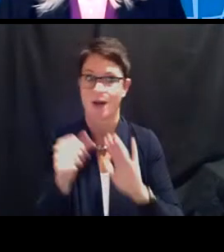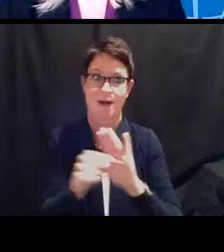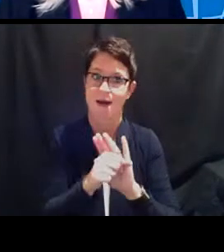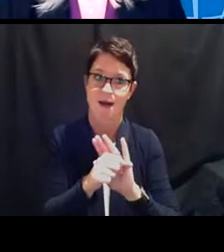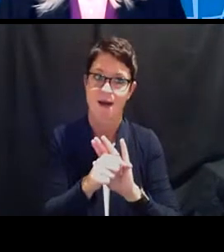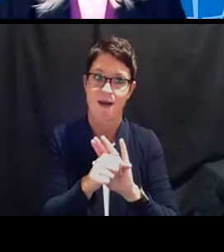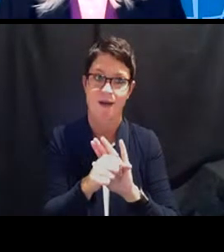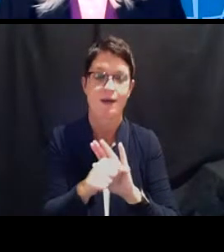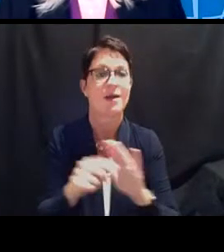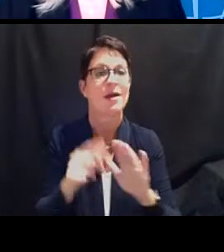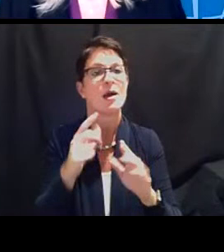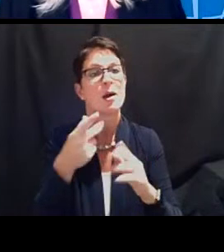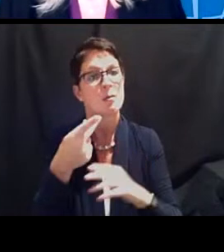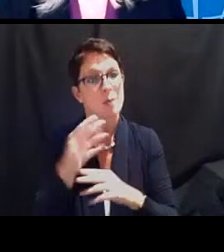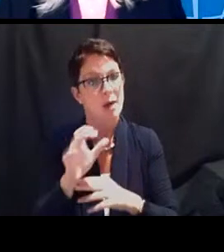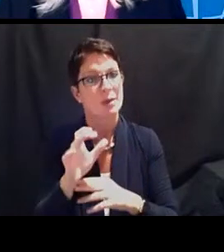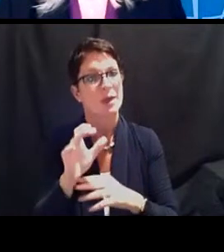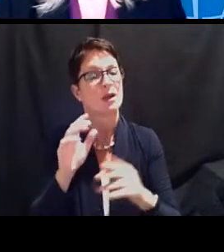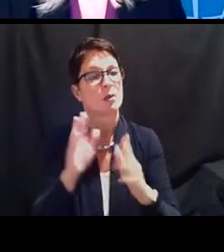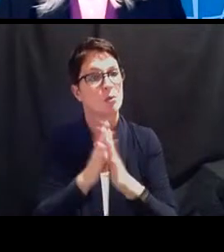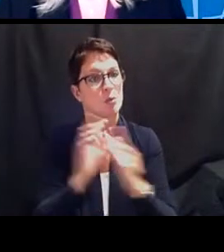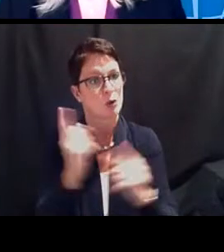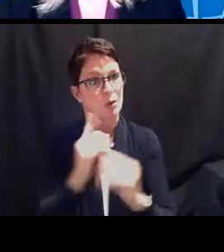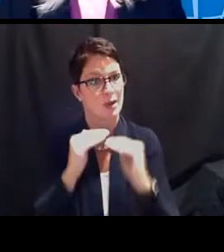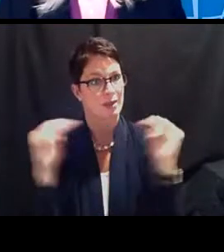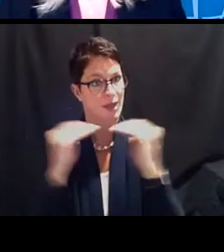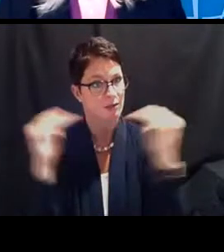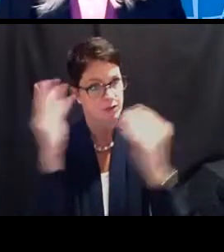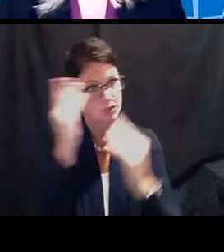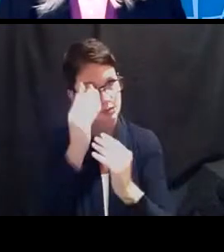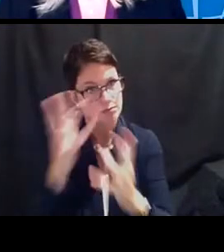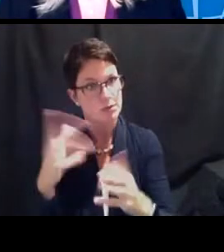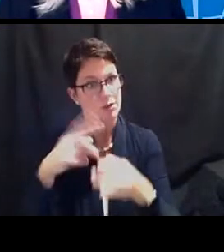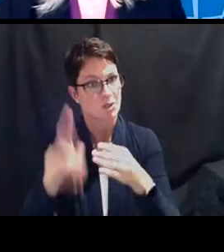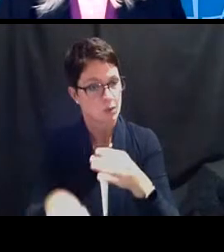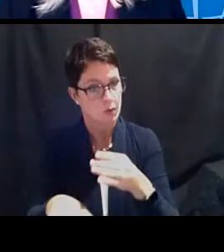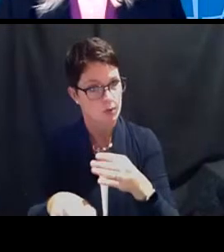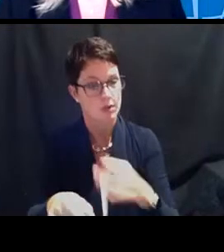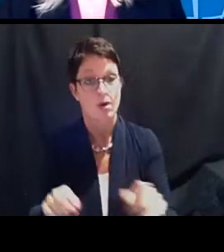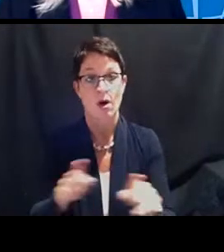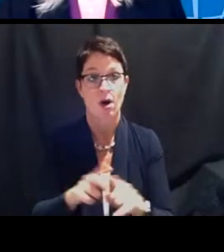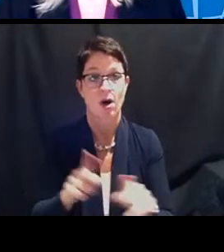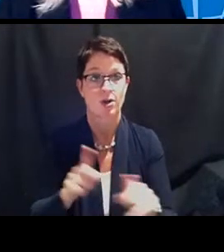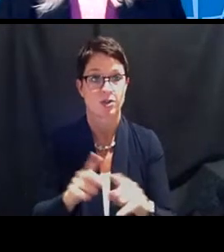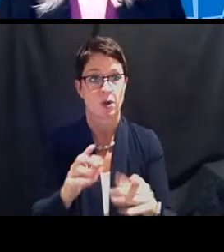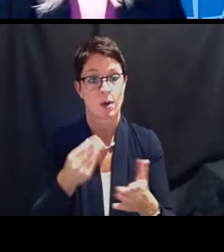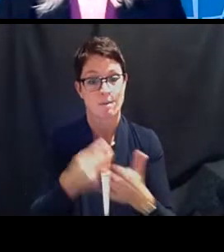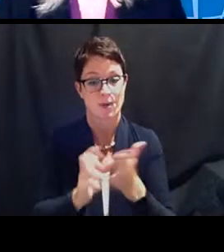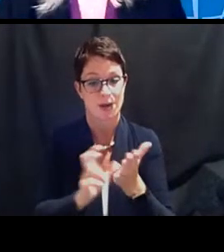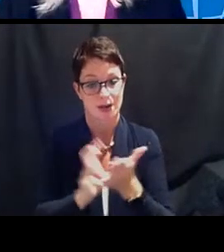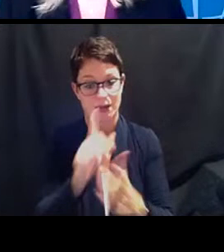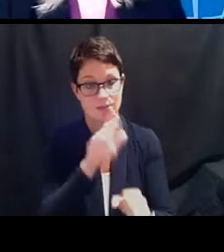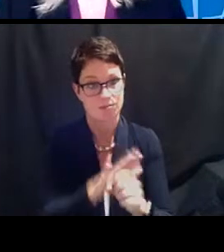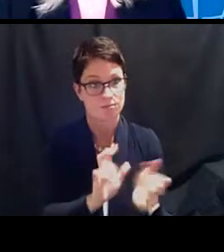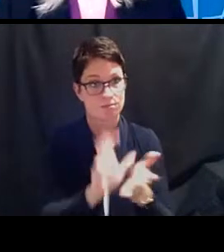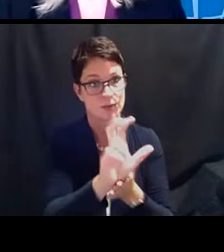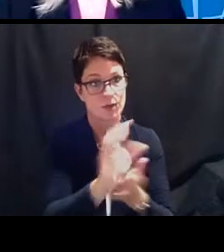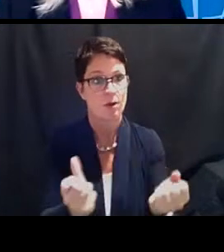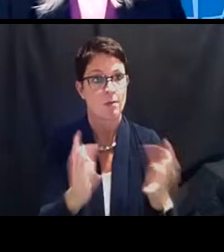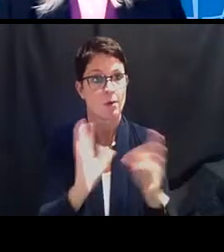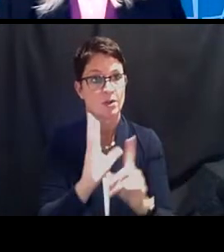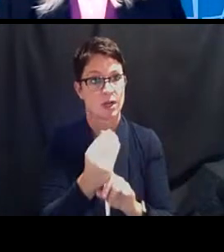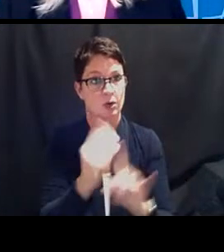made public at appropriate levels. I also like to see the dedication of funds to develop multicultural